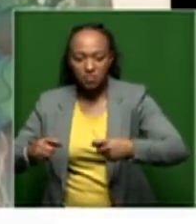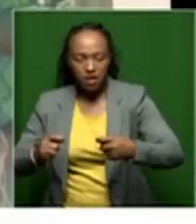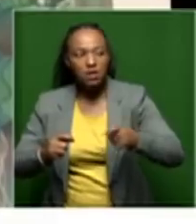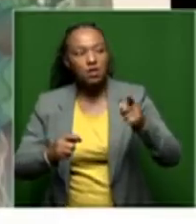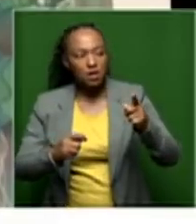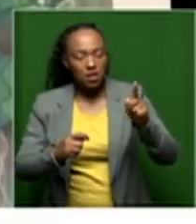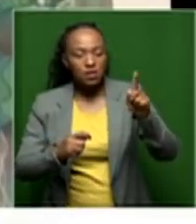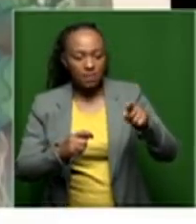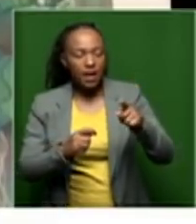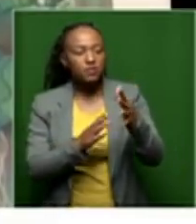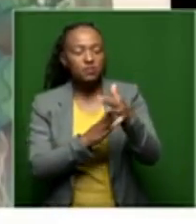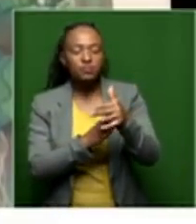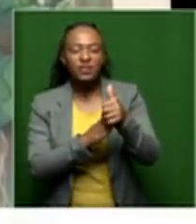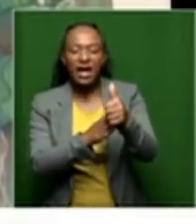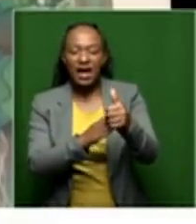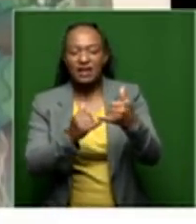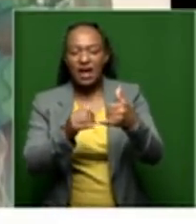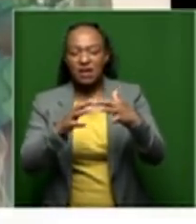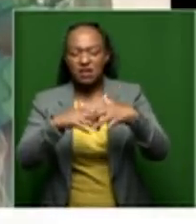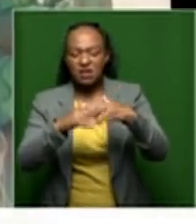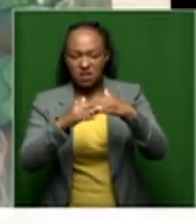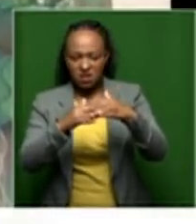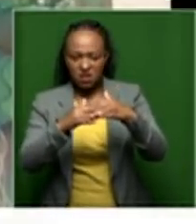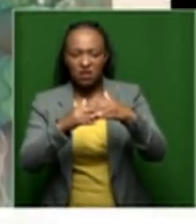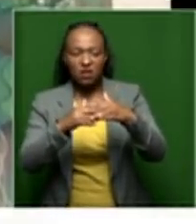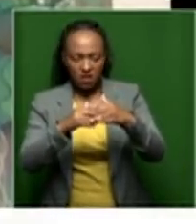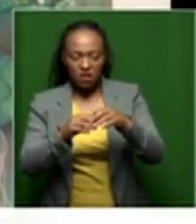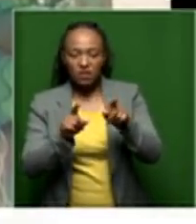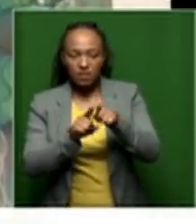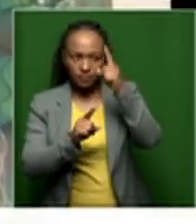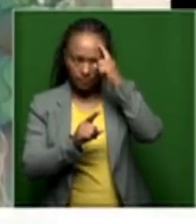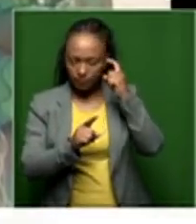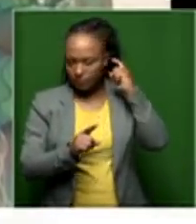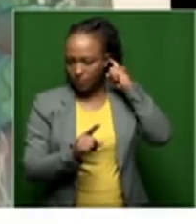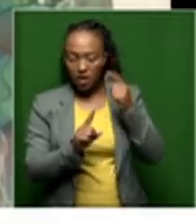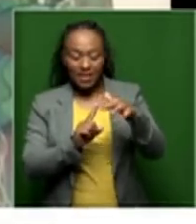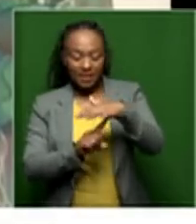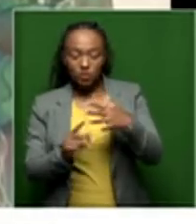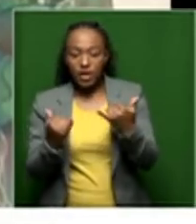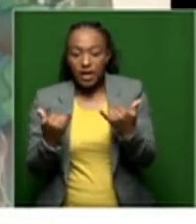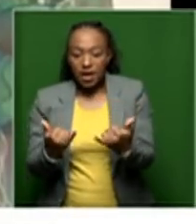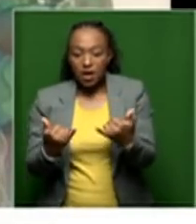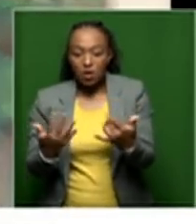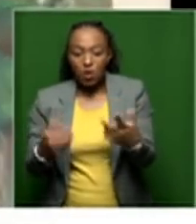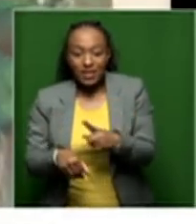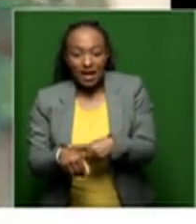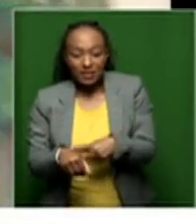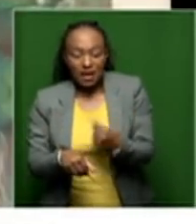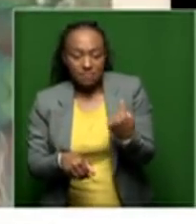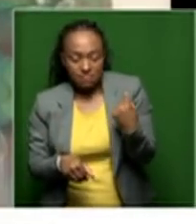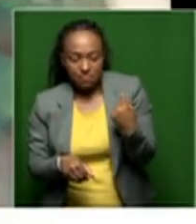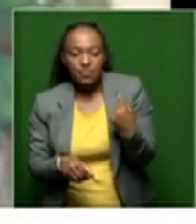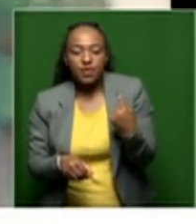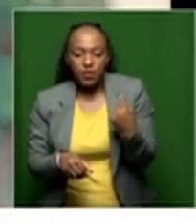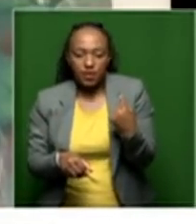Treasury notes as guidelines, is able to take into account the prevailing circumstances at the time.